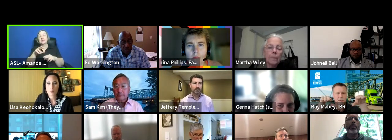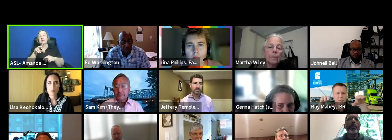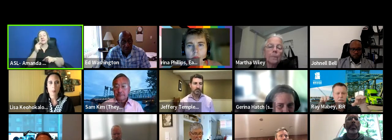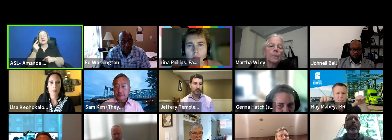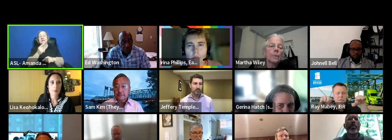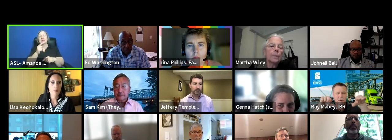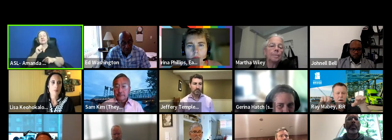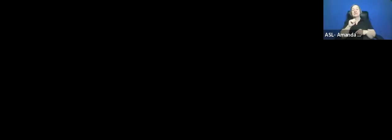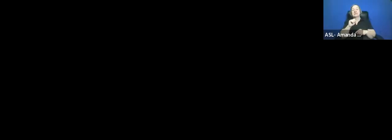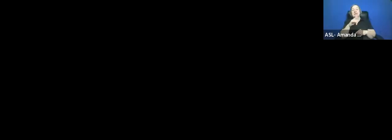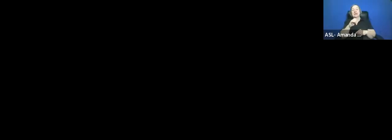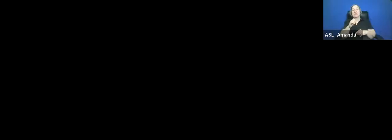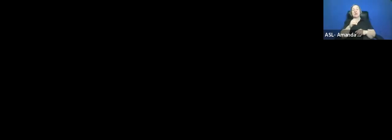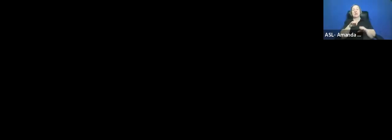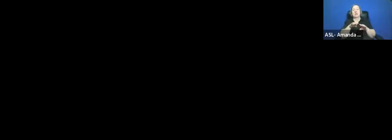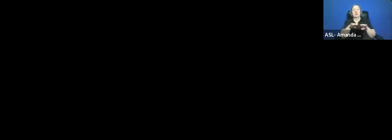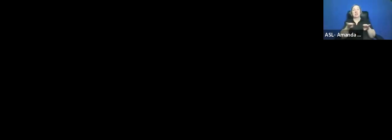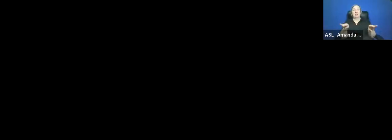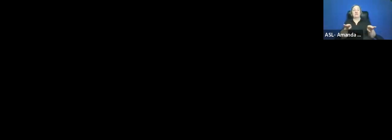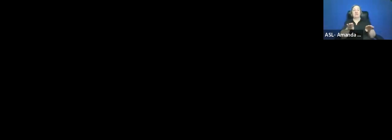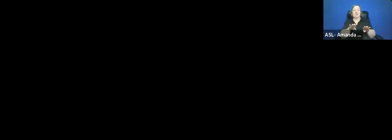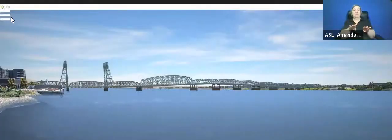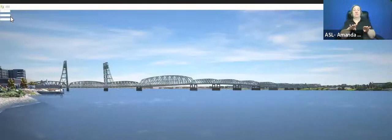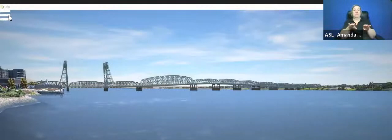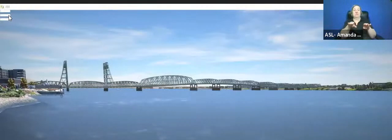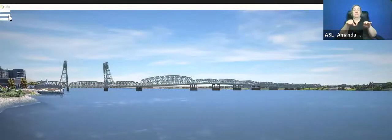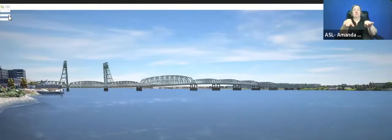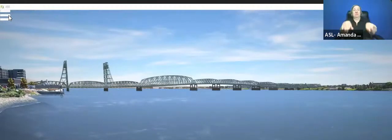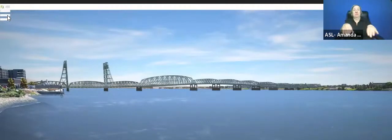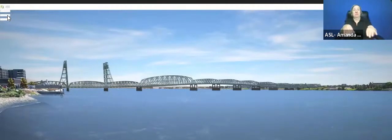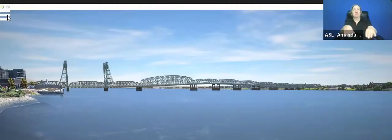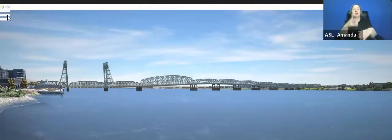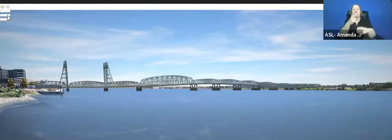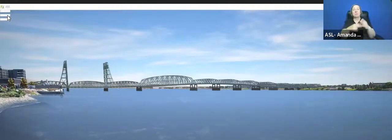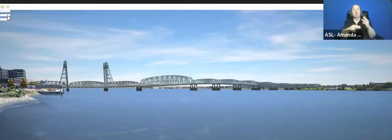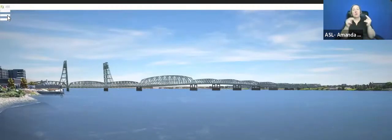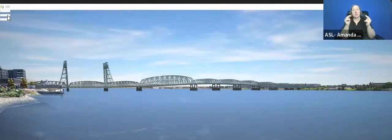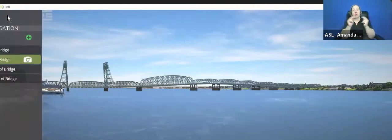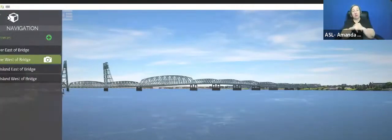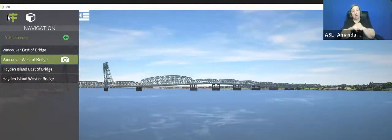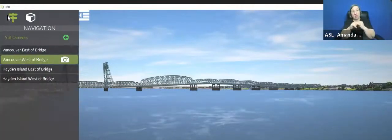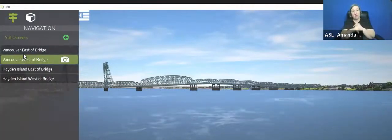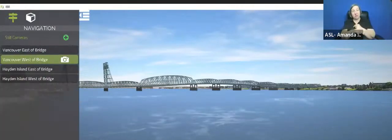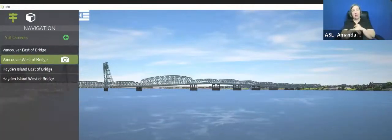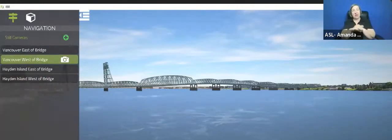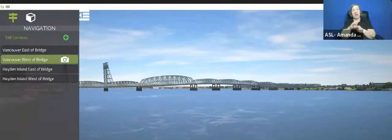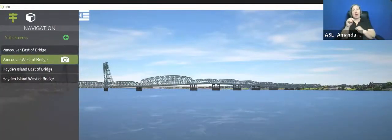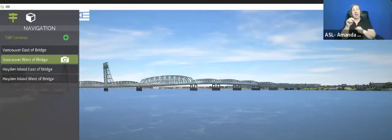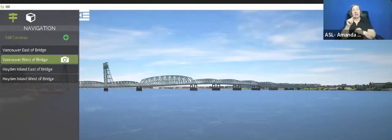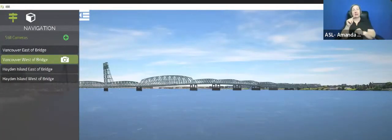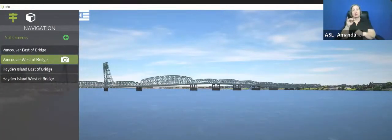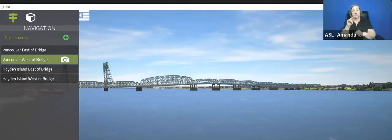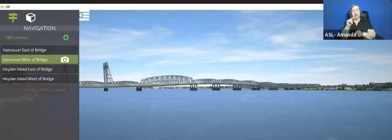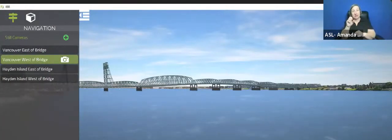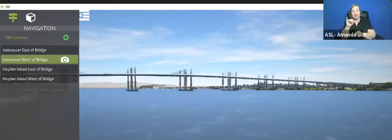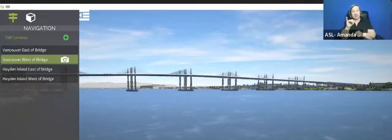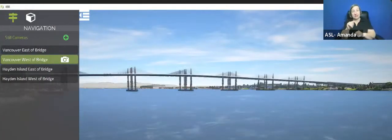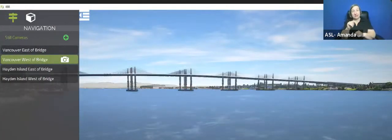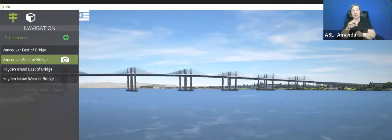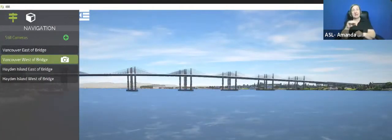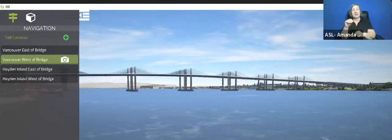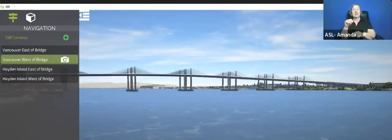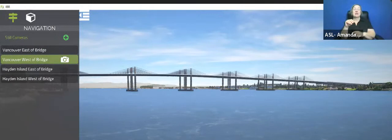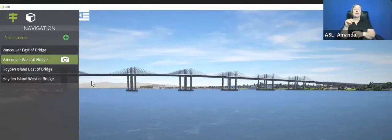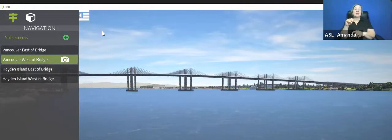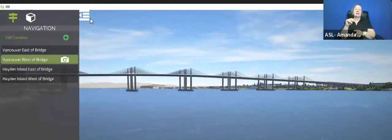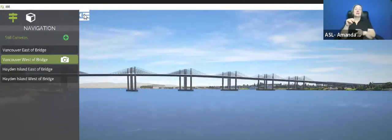level option, where you have both highway and transit and bikes and peds on the same